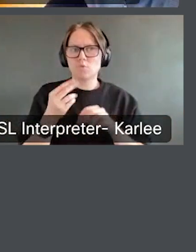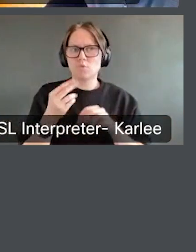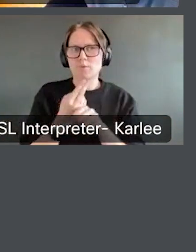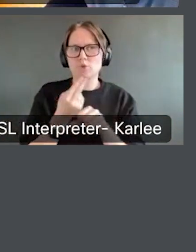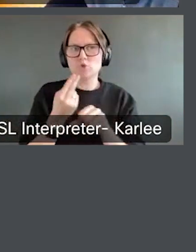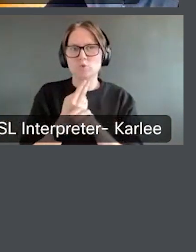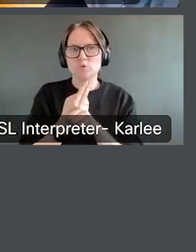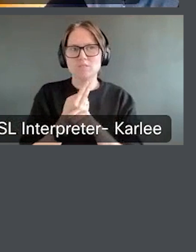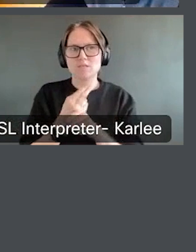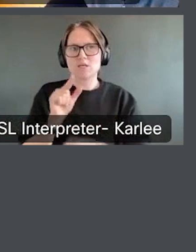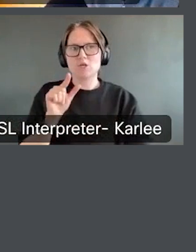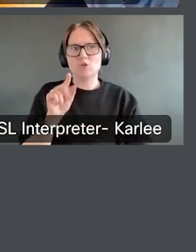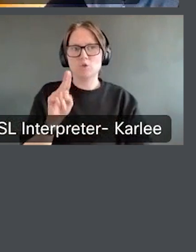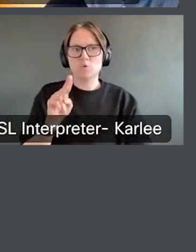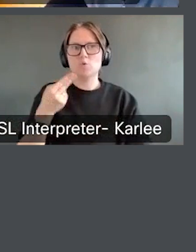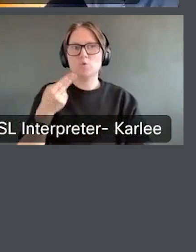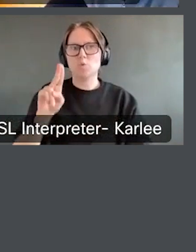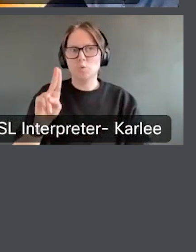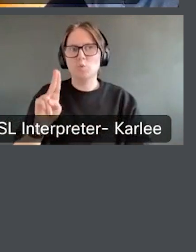LUHU.